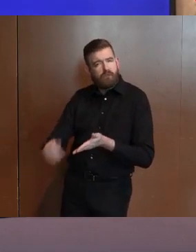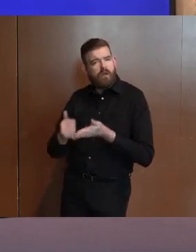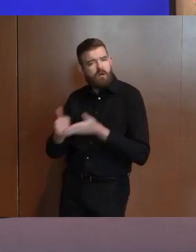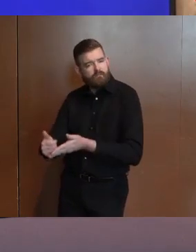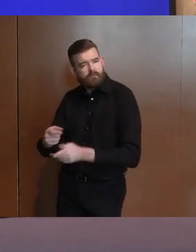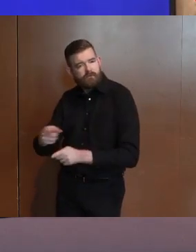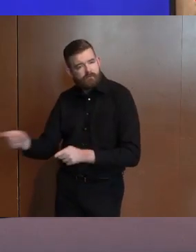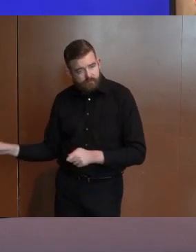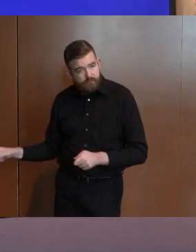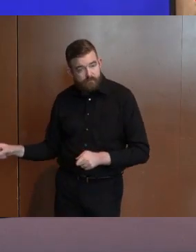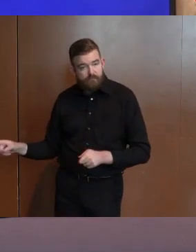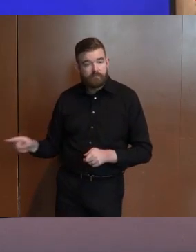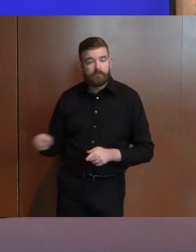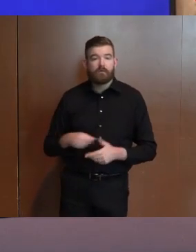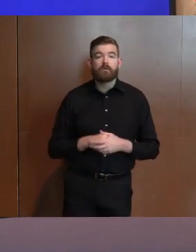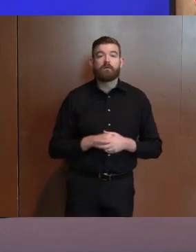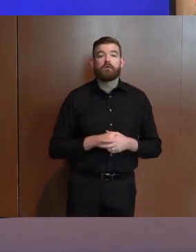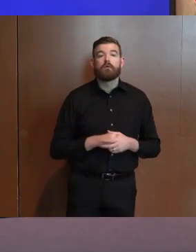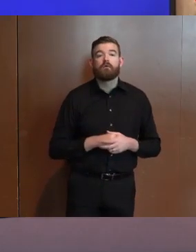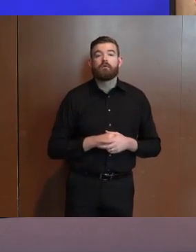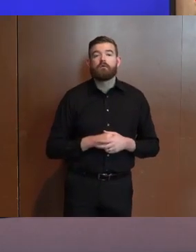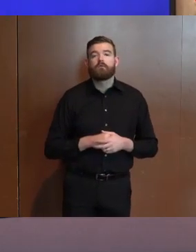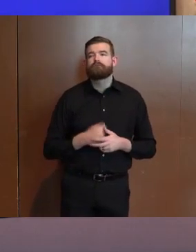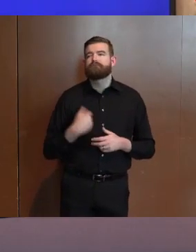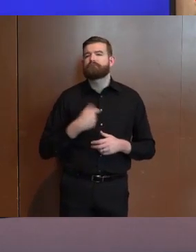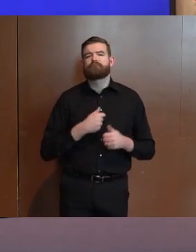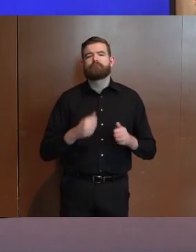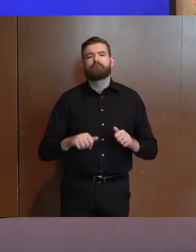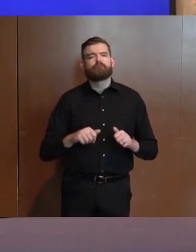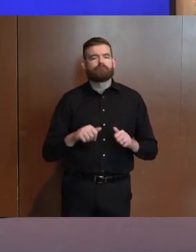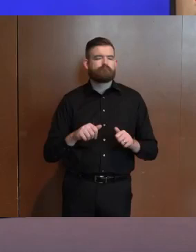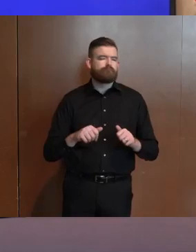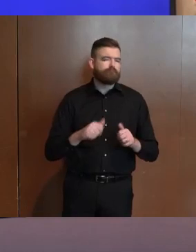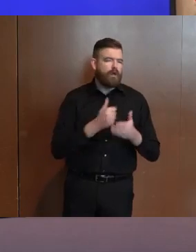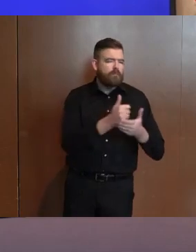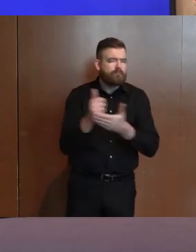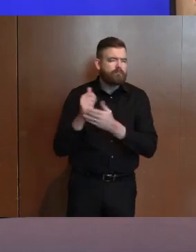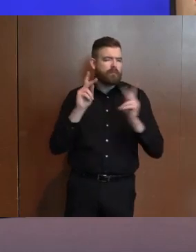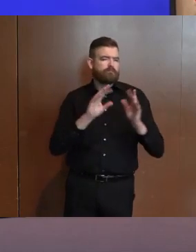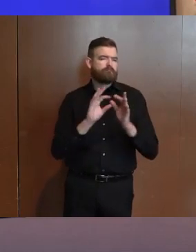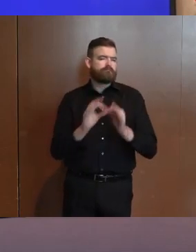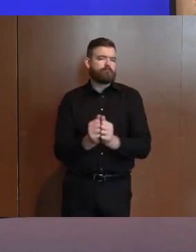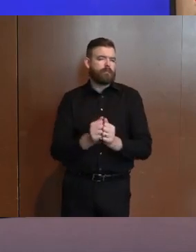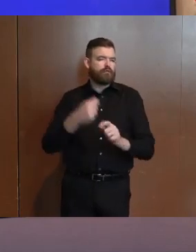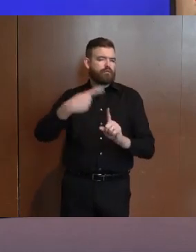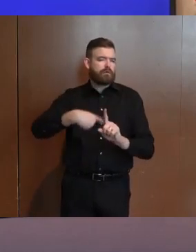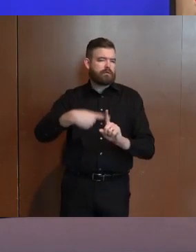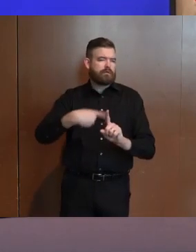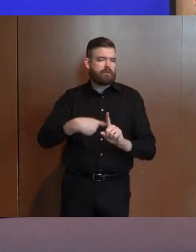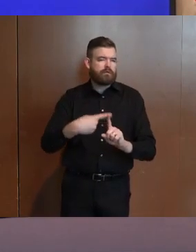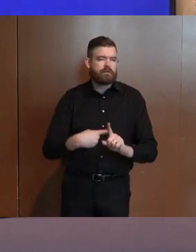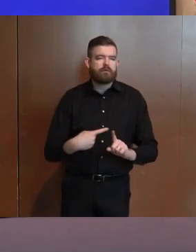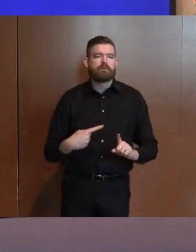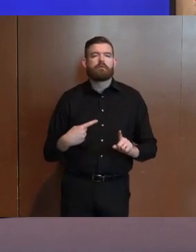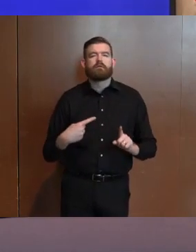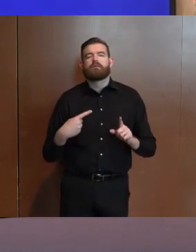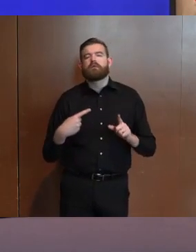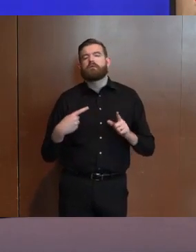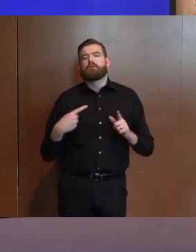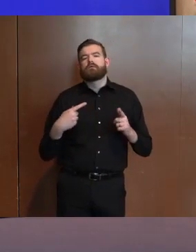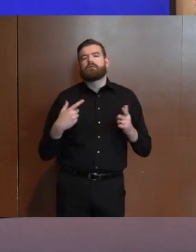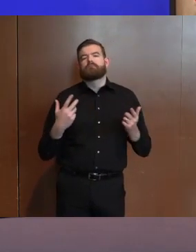relief for the people in New Jersey who rent. And we're still working on that, so that continues to be a work in progress. We just literally had a meeting